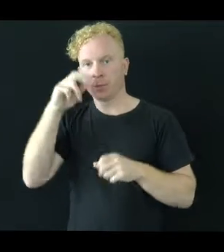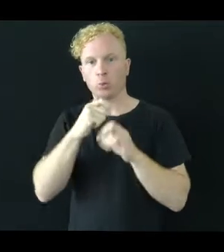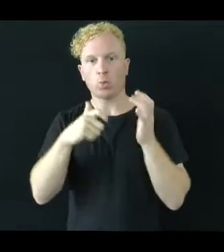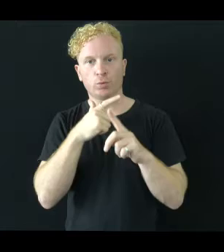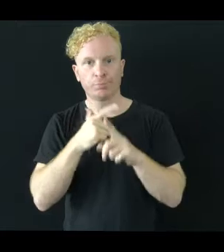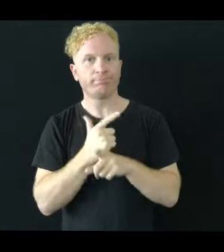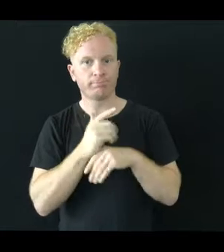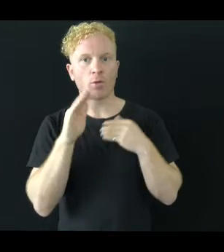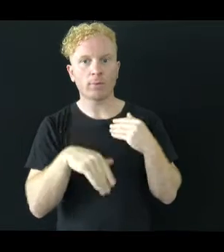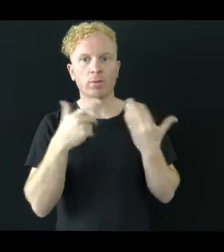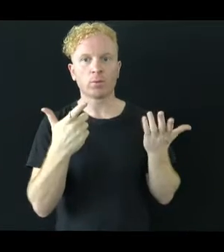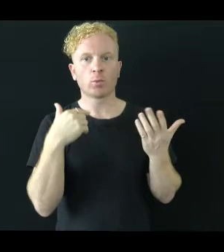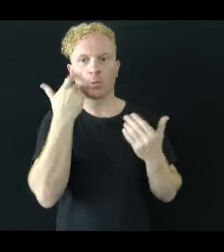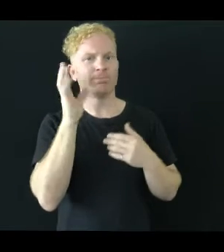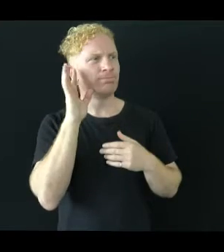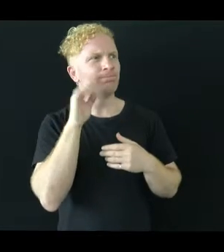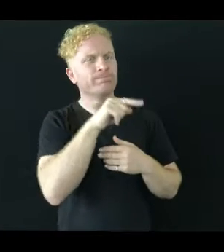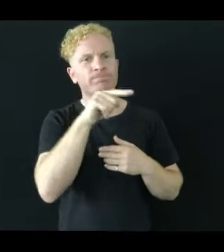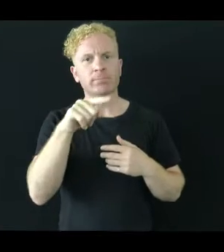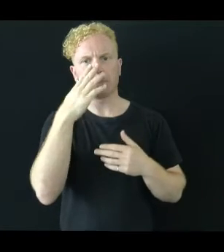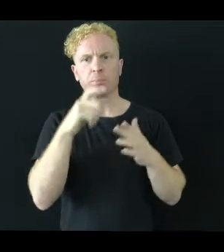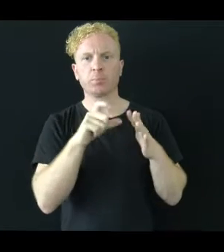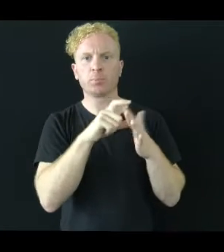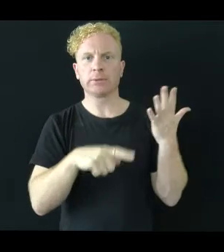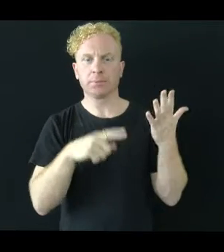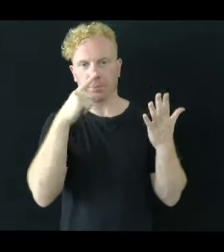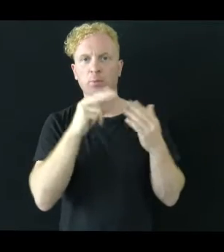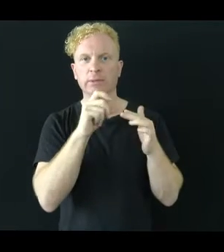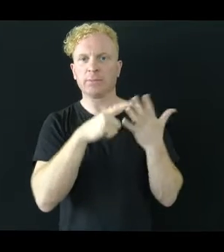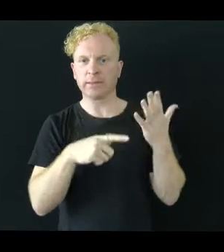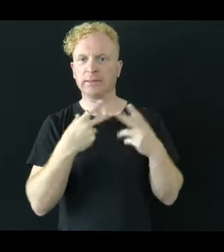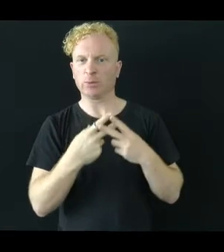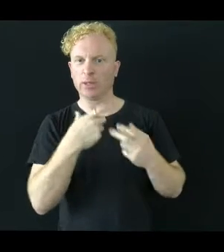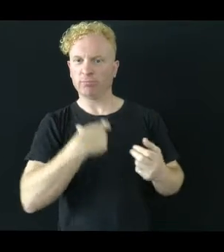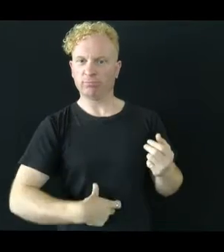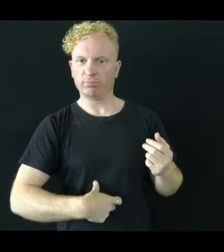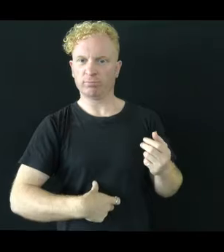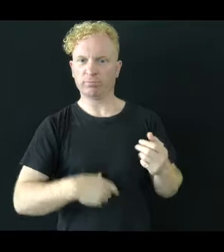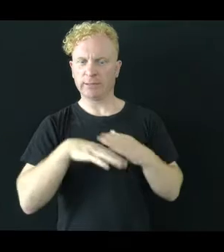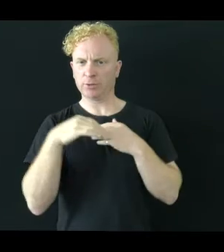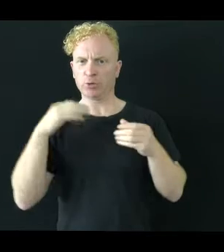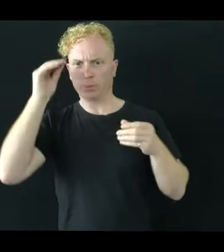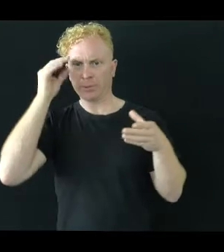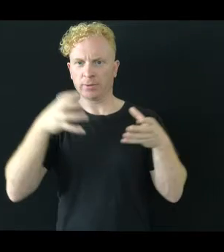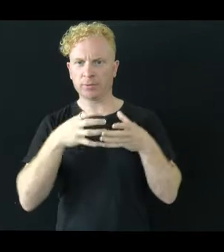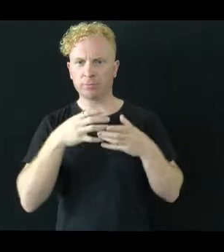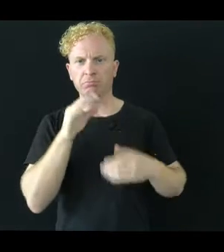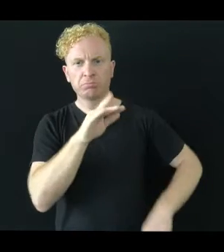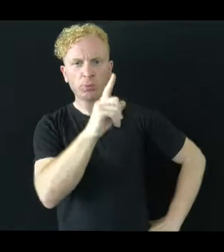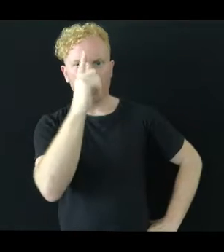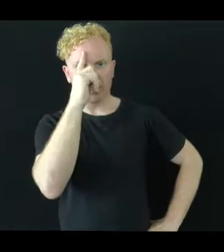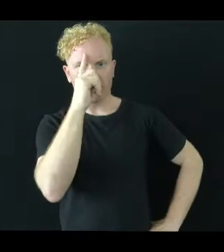issues. And you know how we're always hearing about sexuality and disability in our steering committee? Yeah. What do you